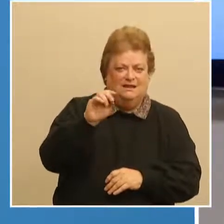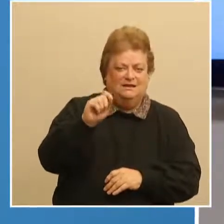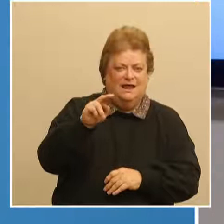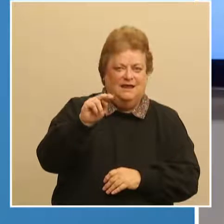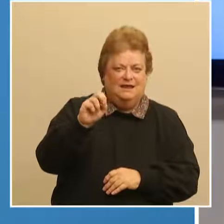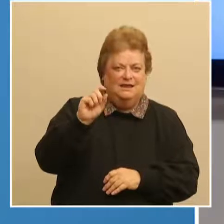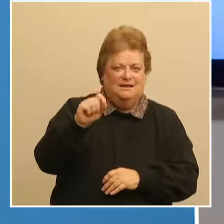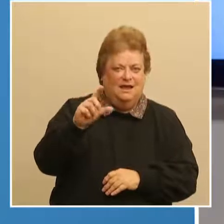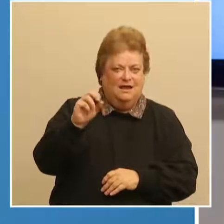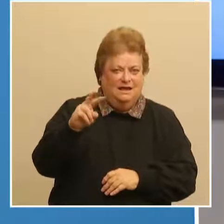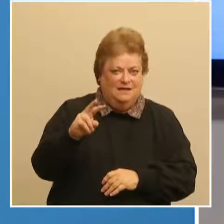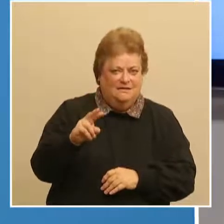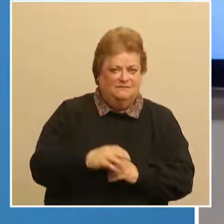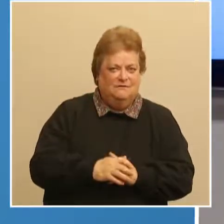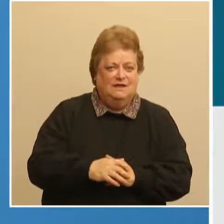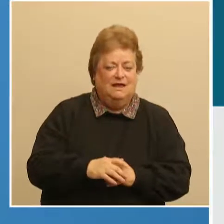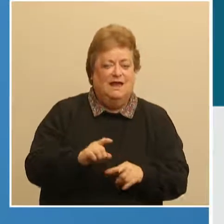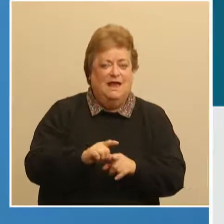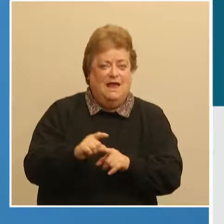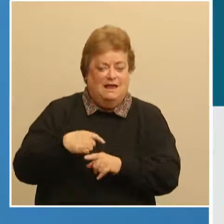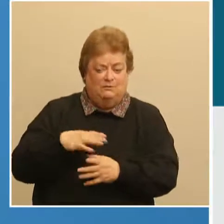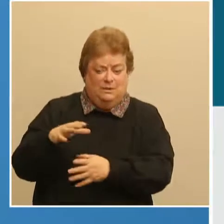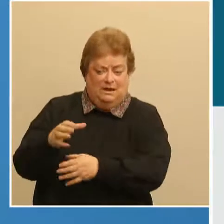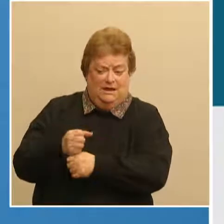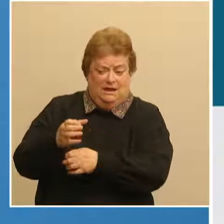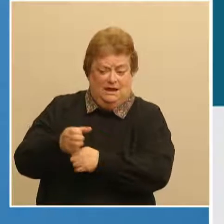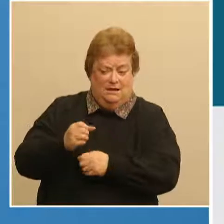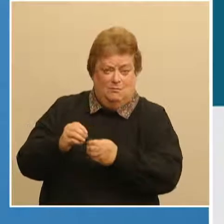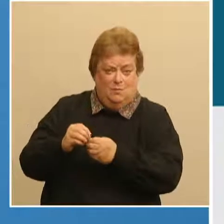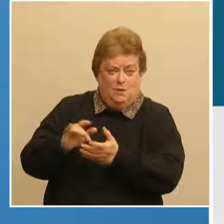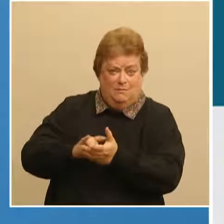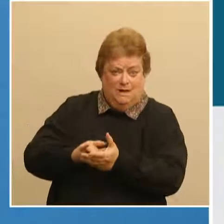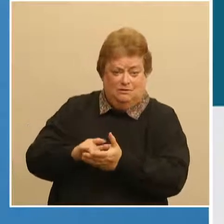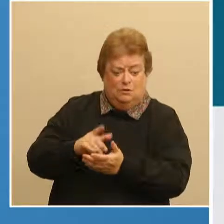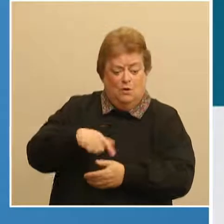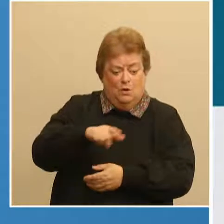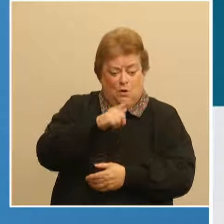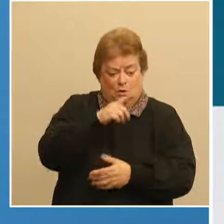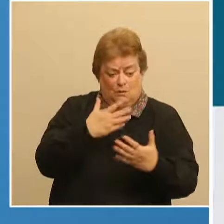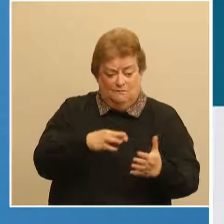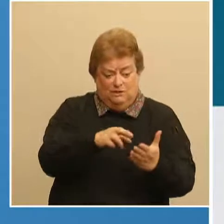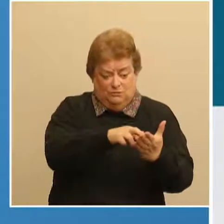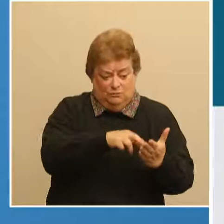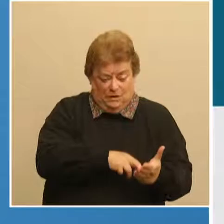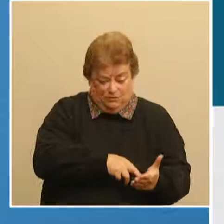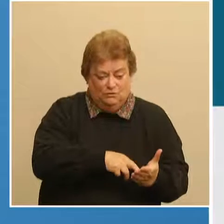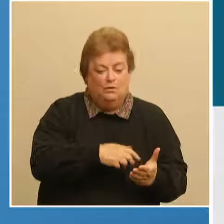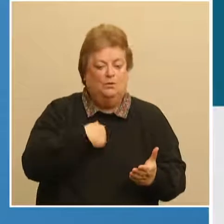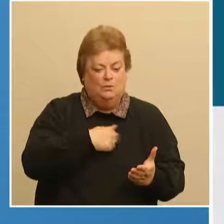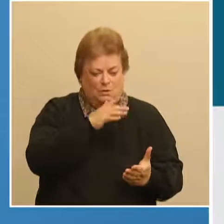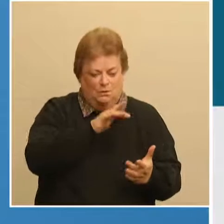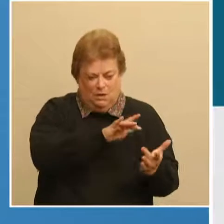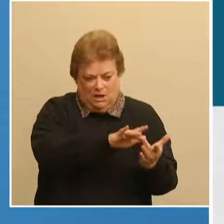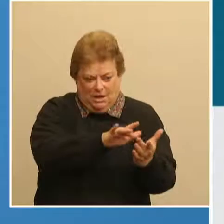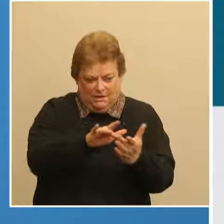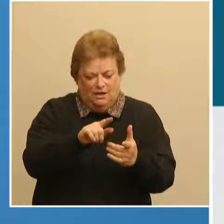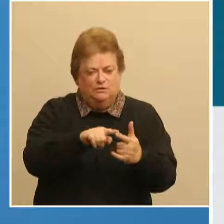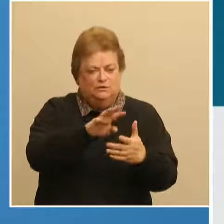covid19.lincoln.ne.gov. As doses become more available, those who are registered will be contacted to schedule an